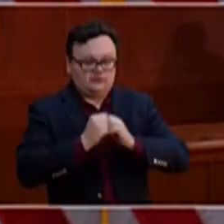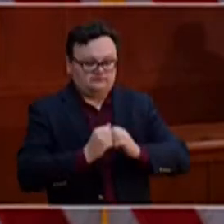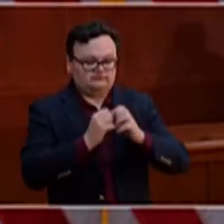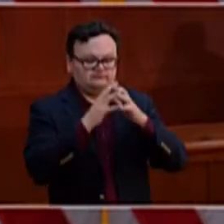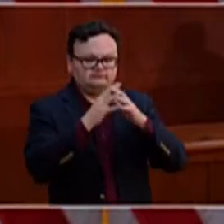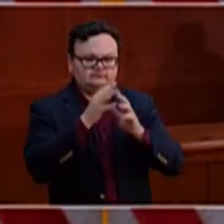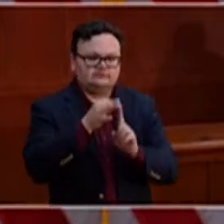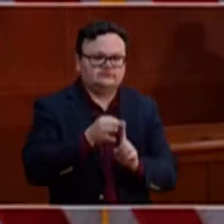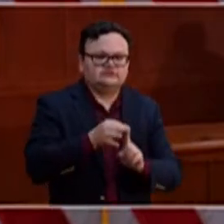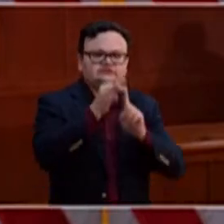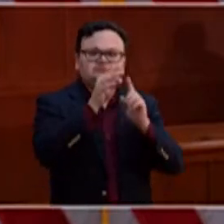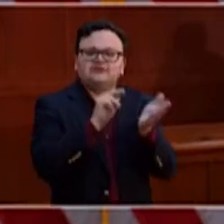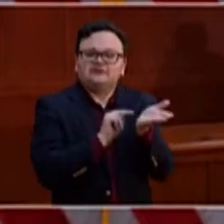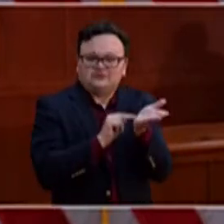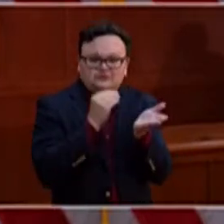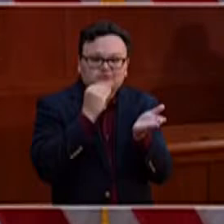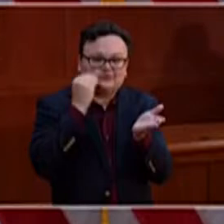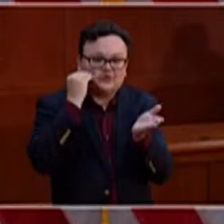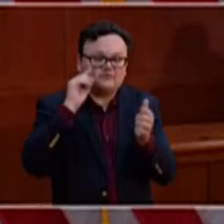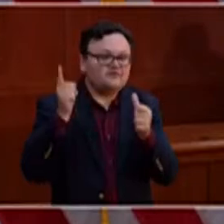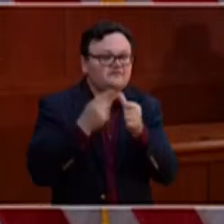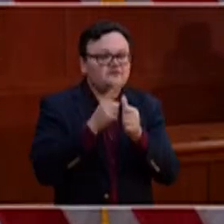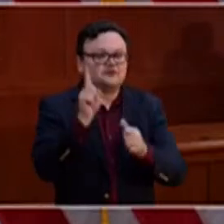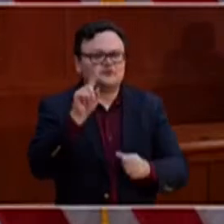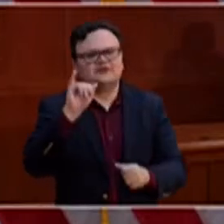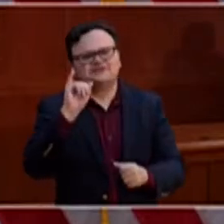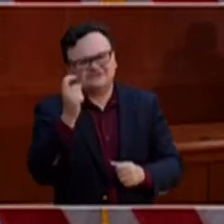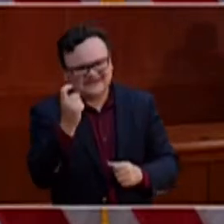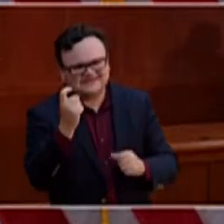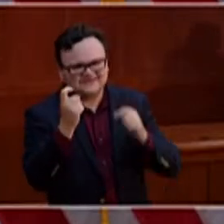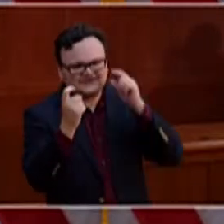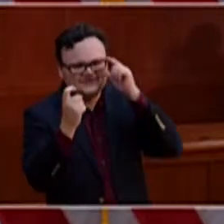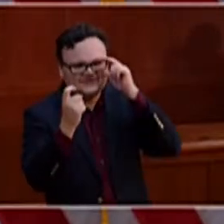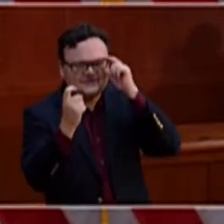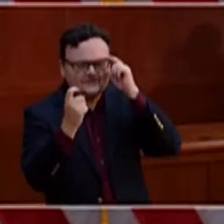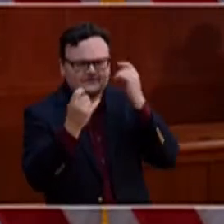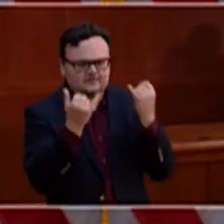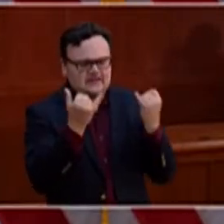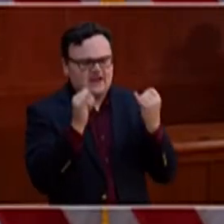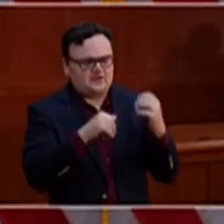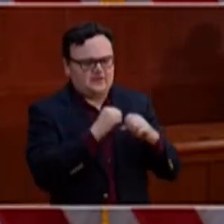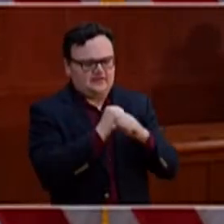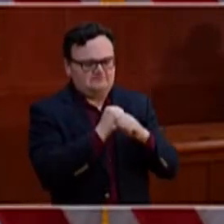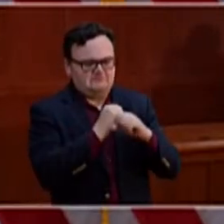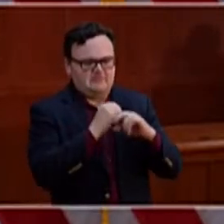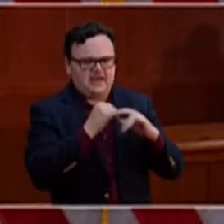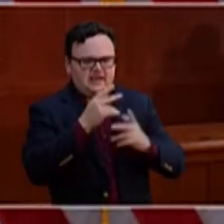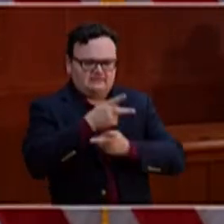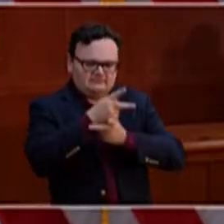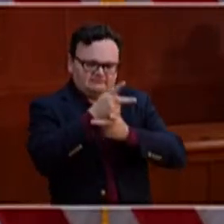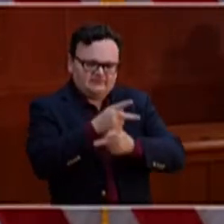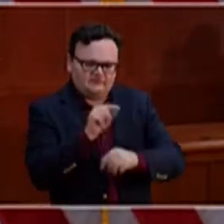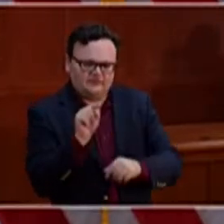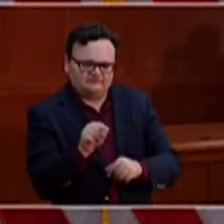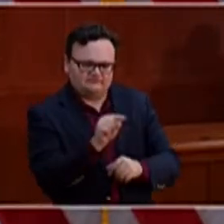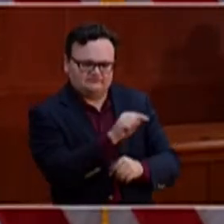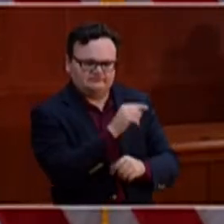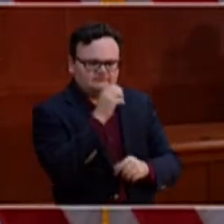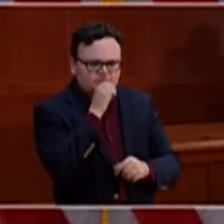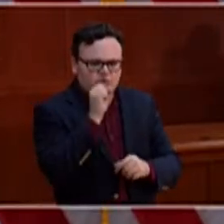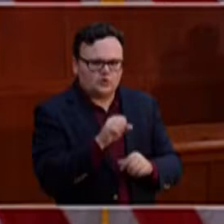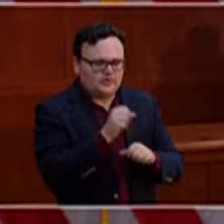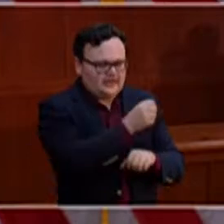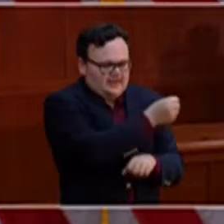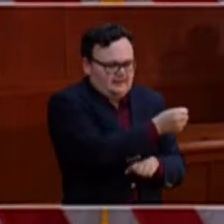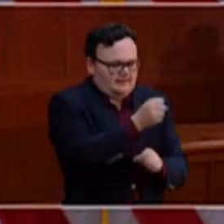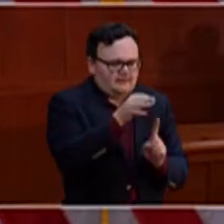in Jacksonville. Worked really well, and so now we've been able to really expand that concept, and we're going to continue to do it. I mean, I